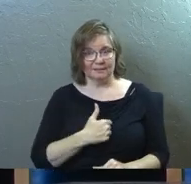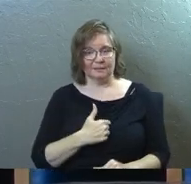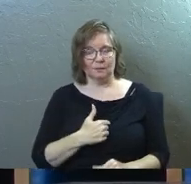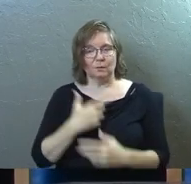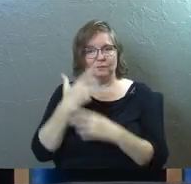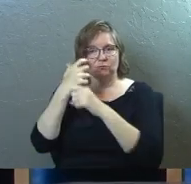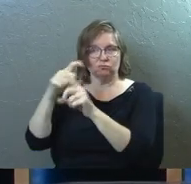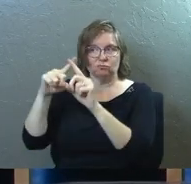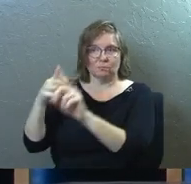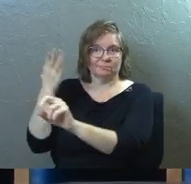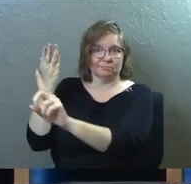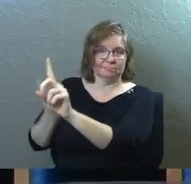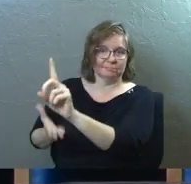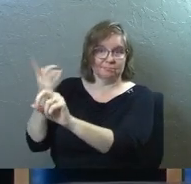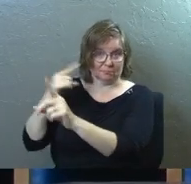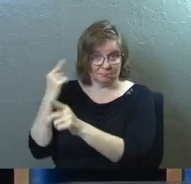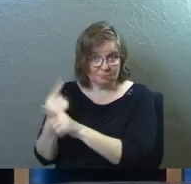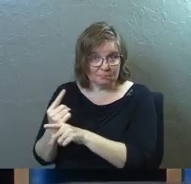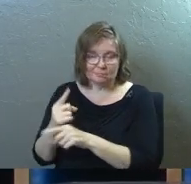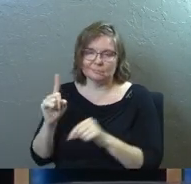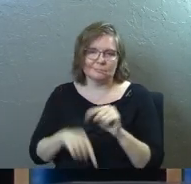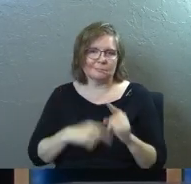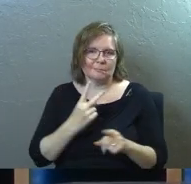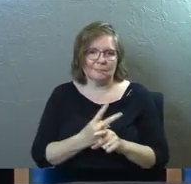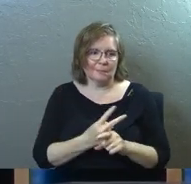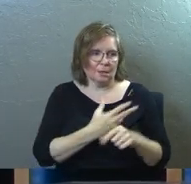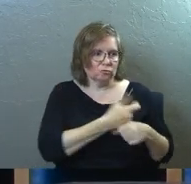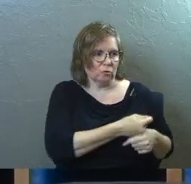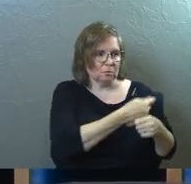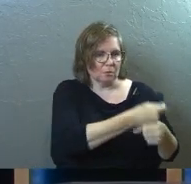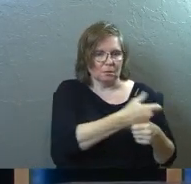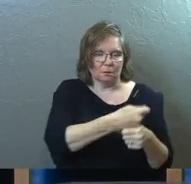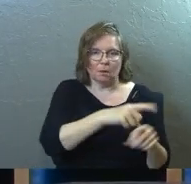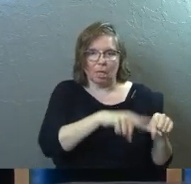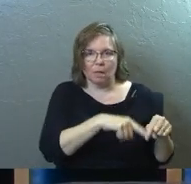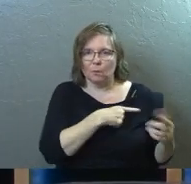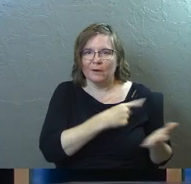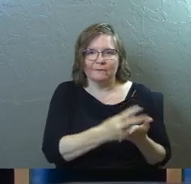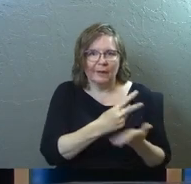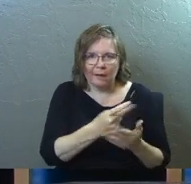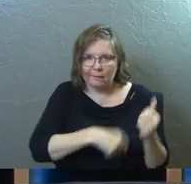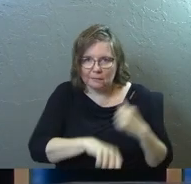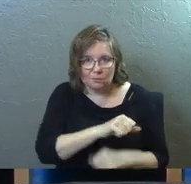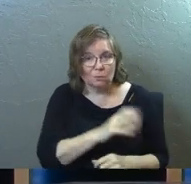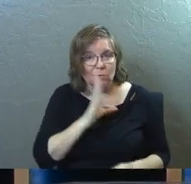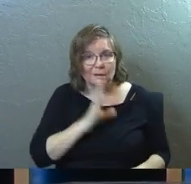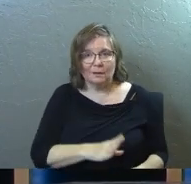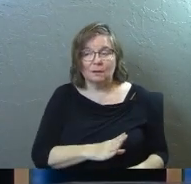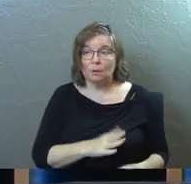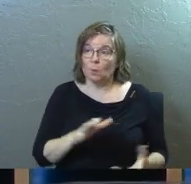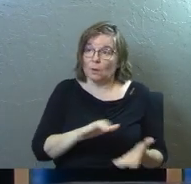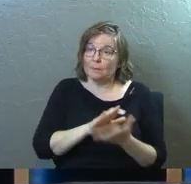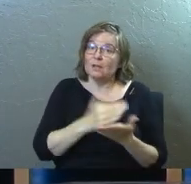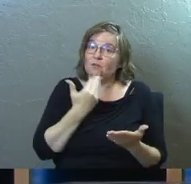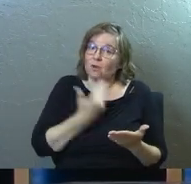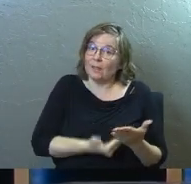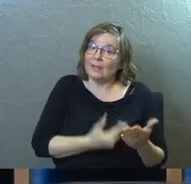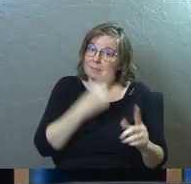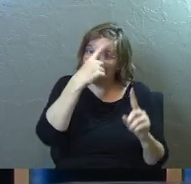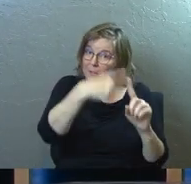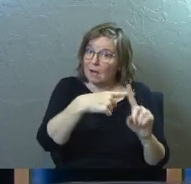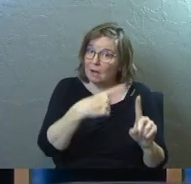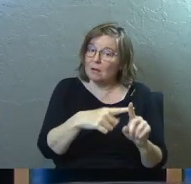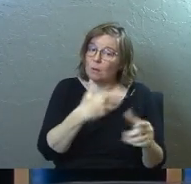got to place trust in him, right? We can't keep placing each other on these pedestals because we will fail each other. We can believe good things for one